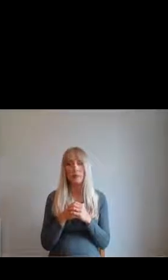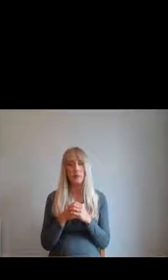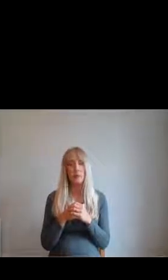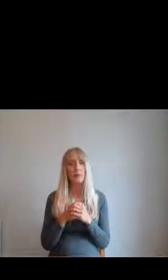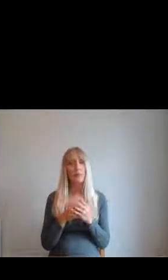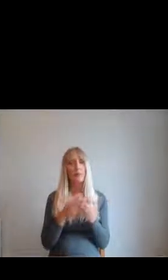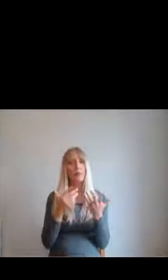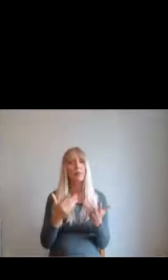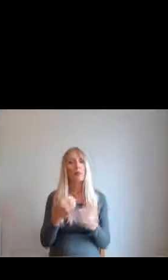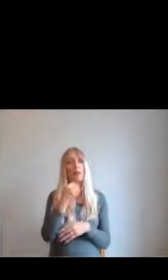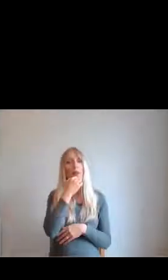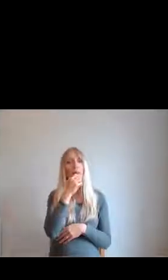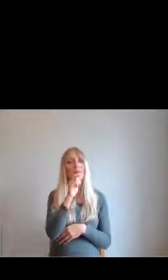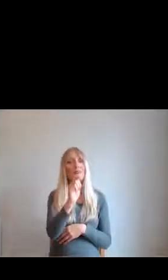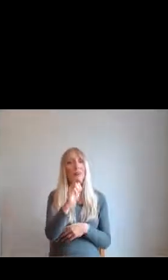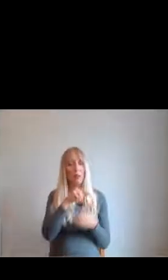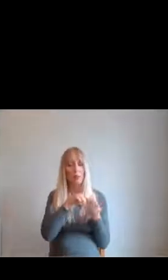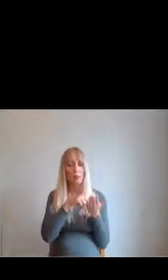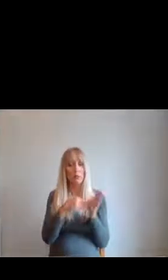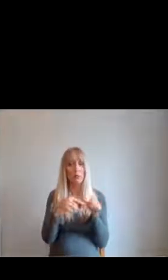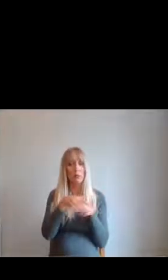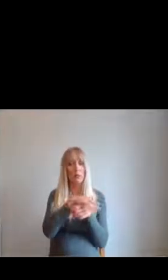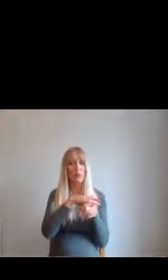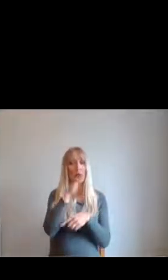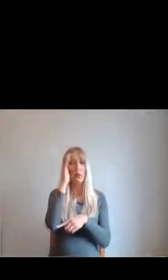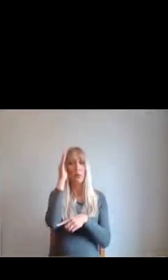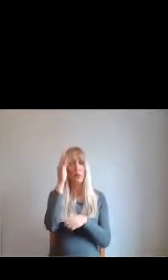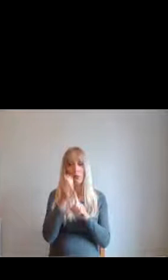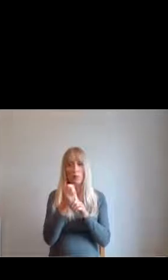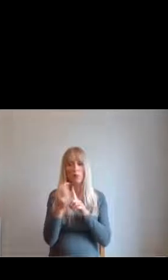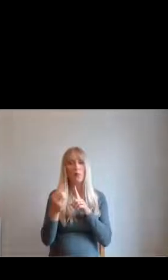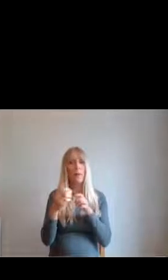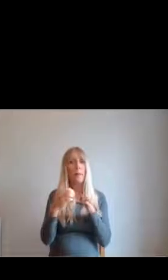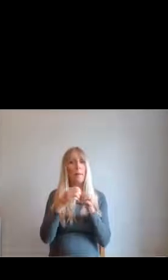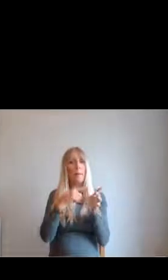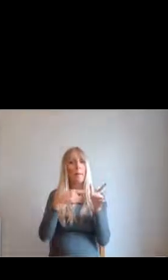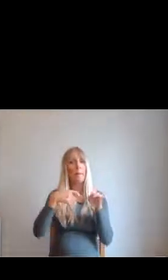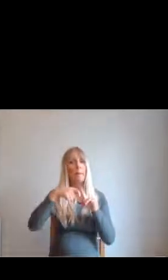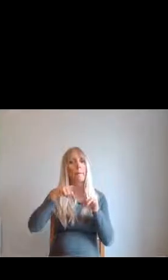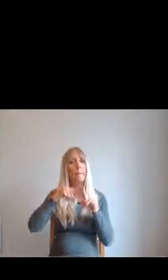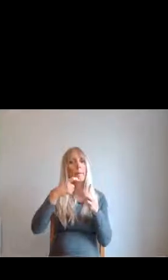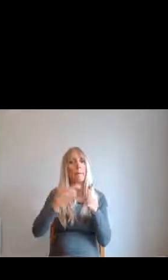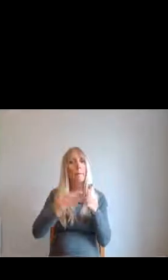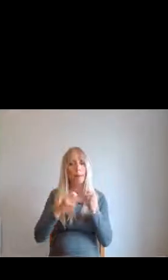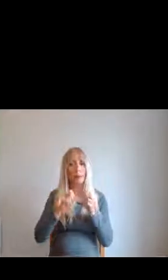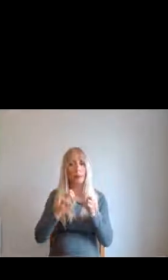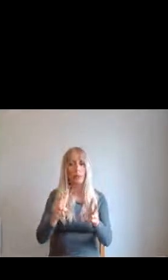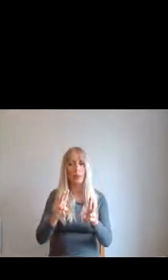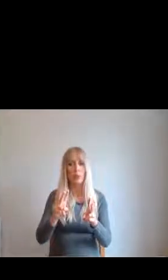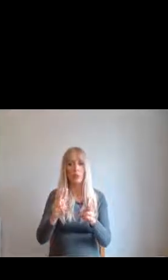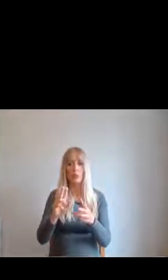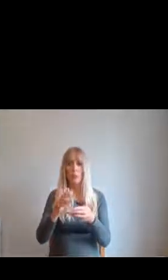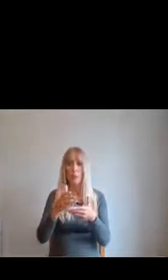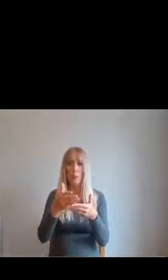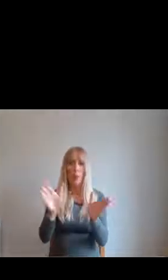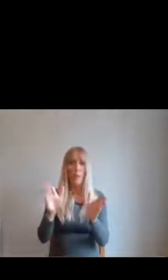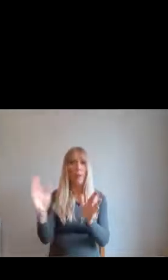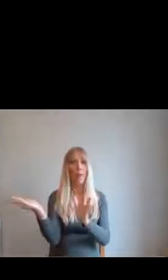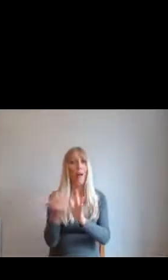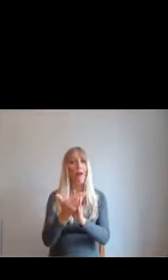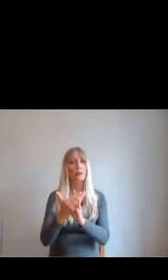Next, number 10 shows the location of wooded areas off Baker Street that we're proposing to make accessible to the public.